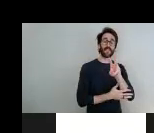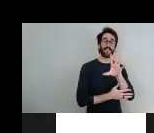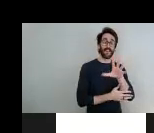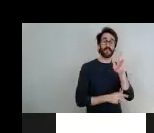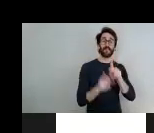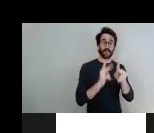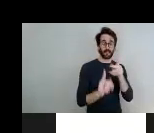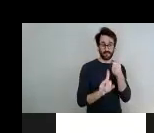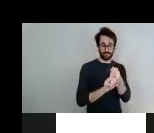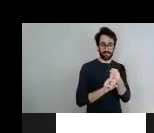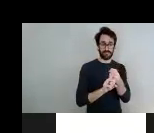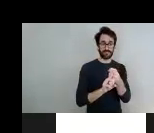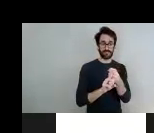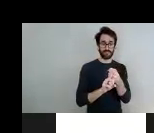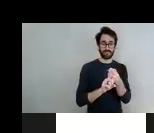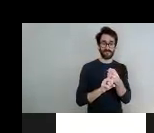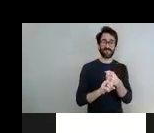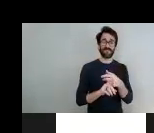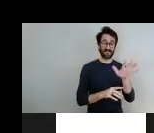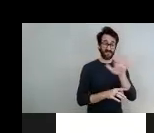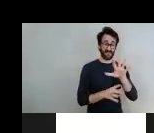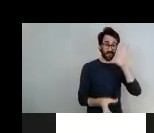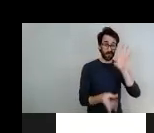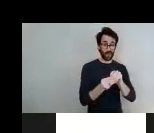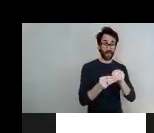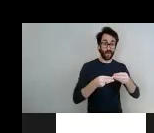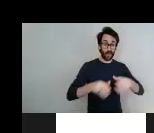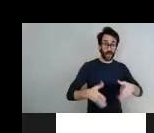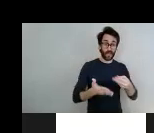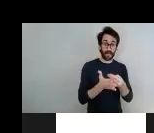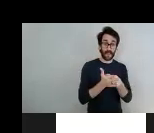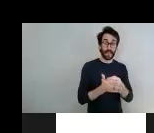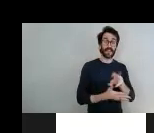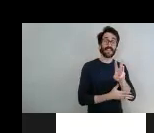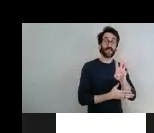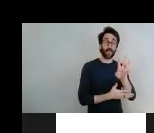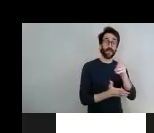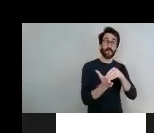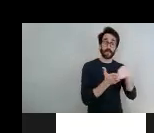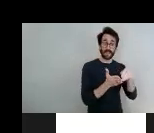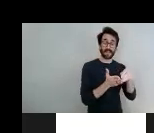1,365 have fallen victim with a total loss of 64.6 million.